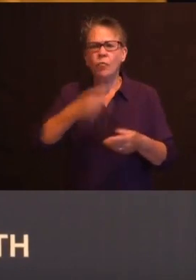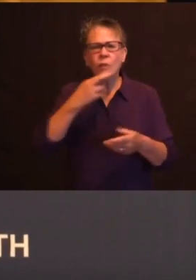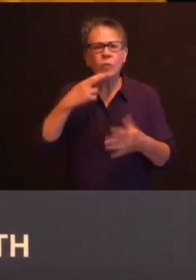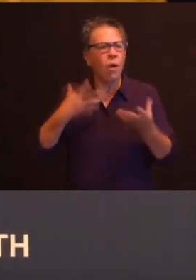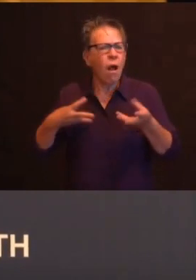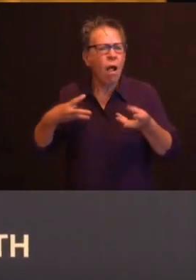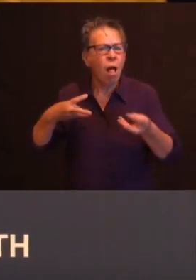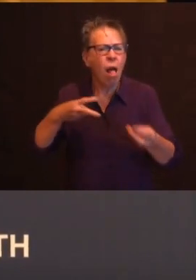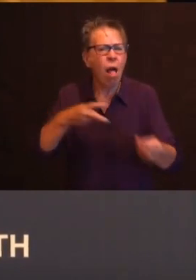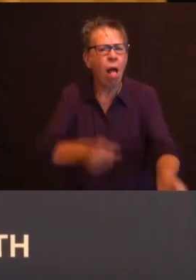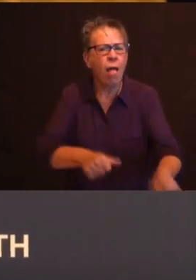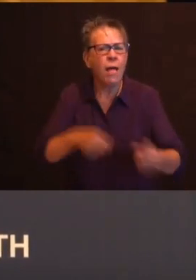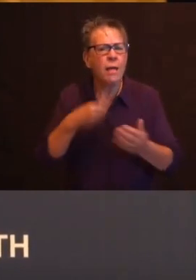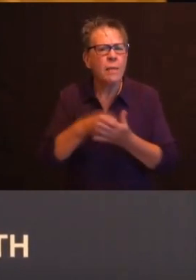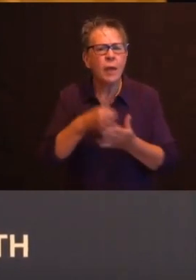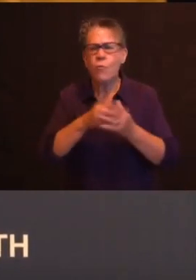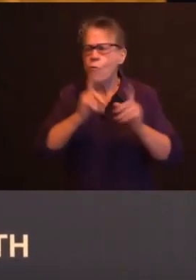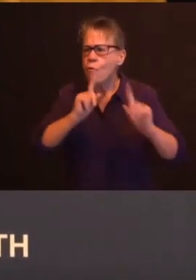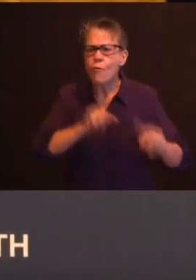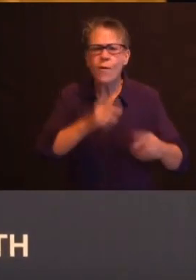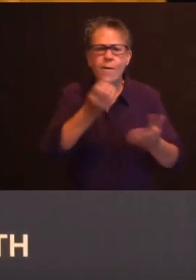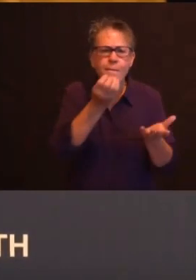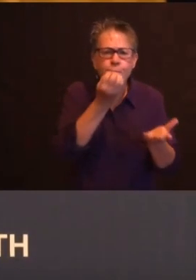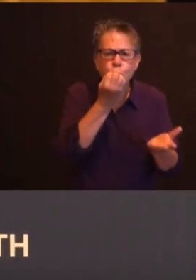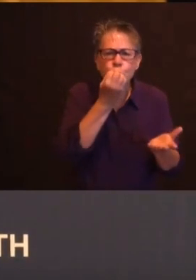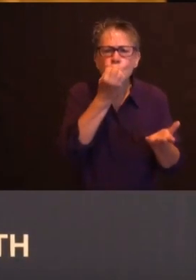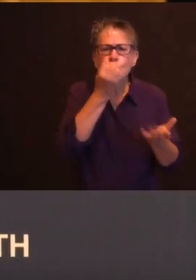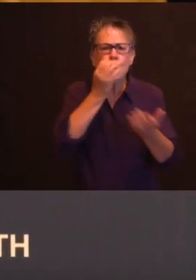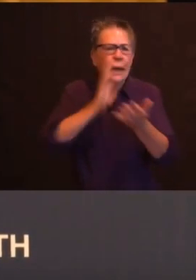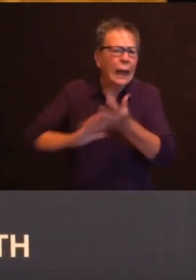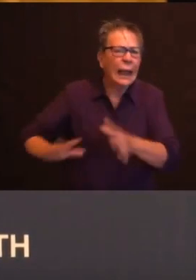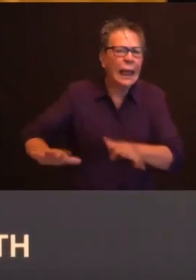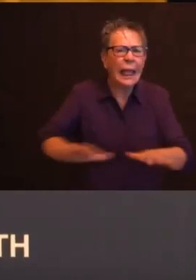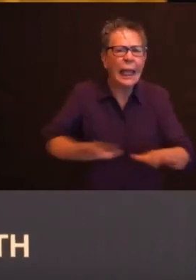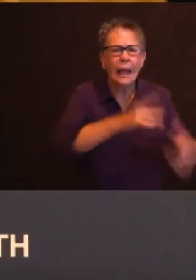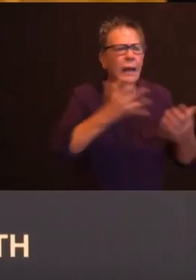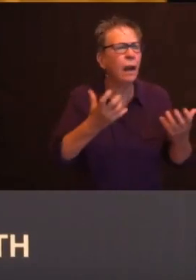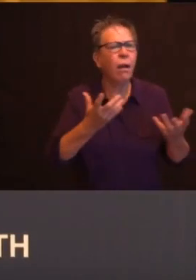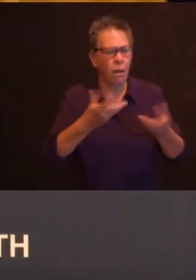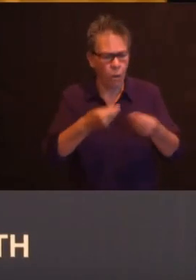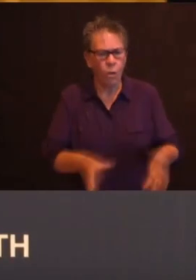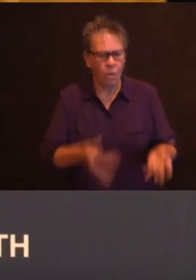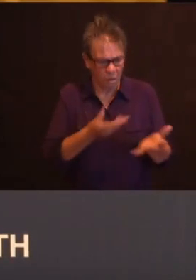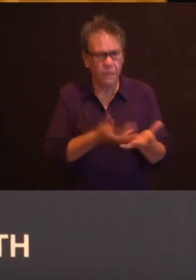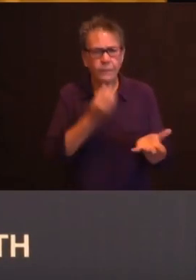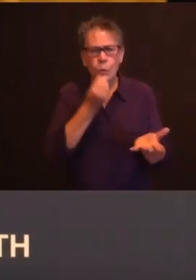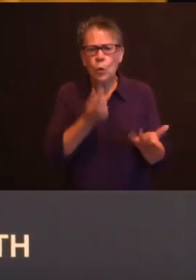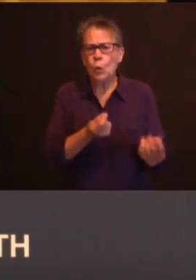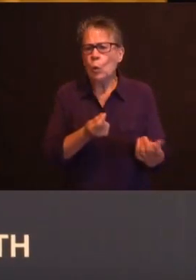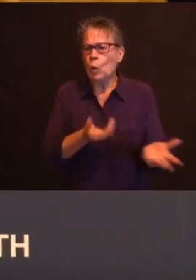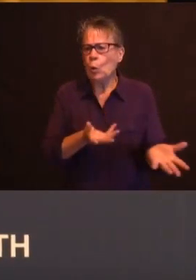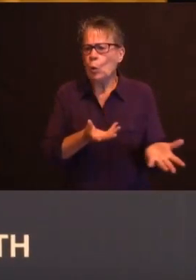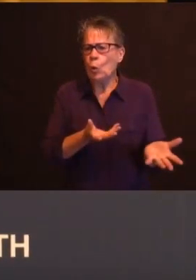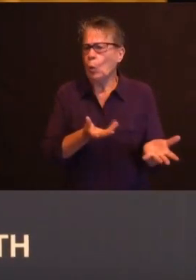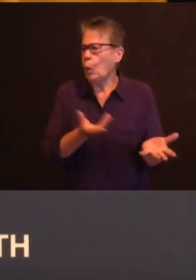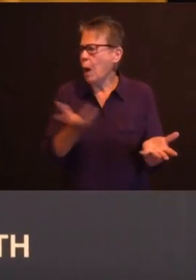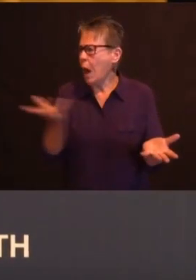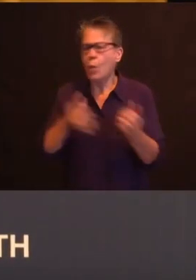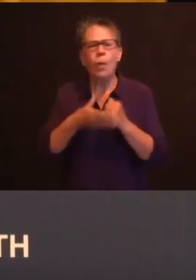get them or look at them, that does not make me happy. I assume it doesn't make you happy either. And so there's some amount of